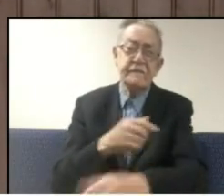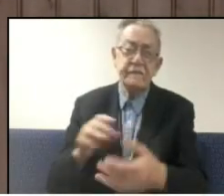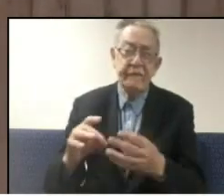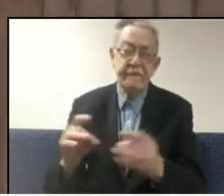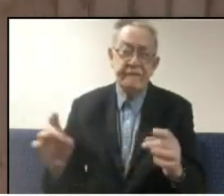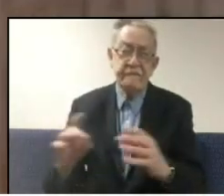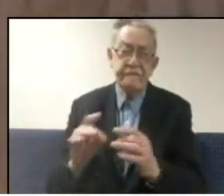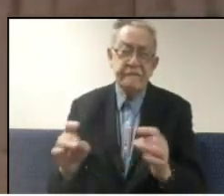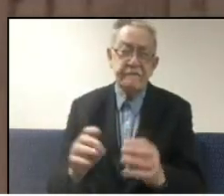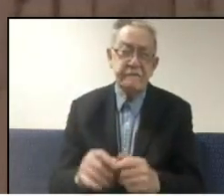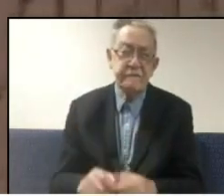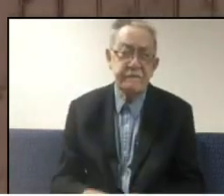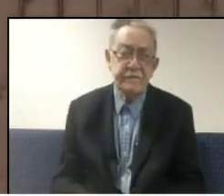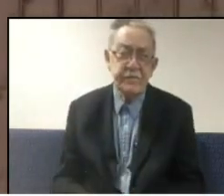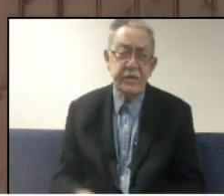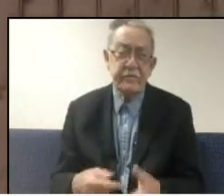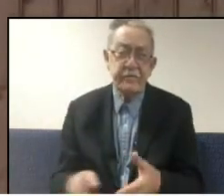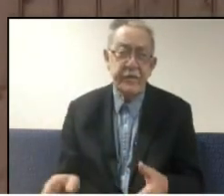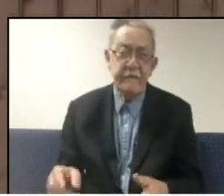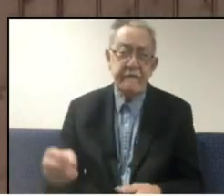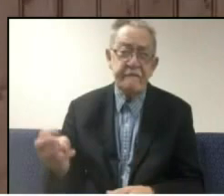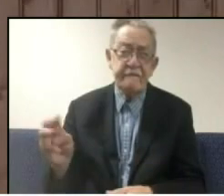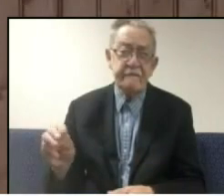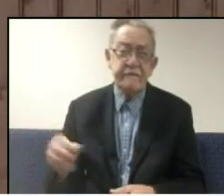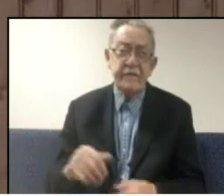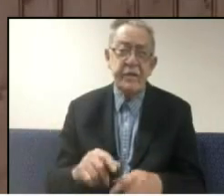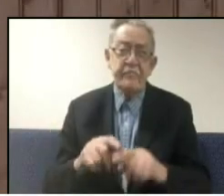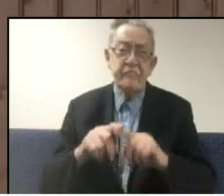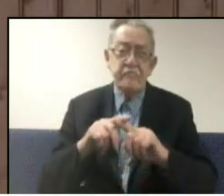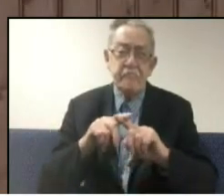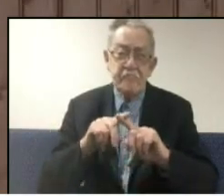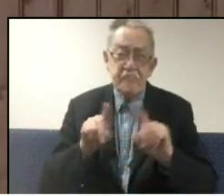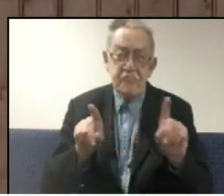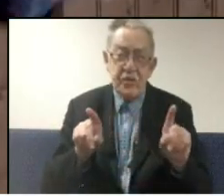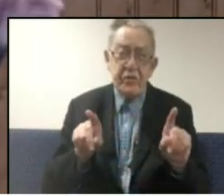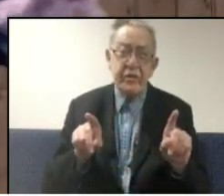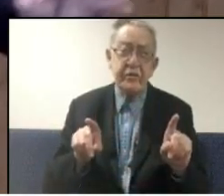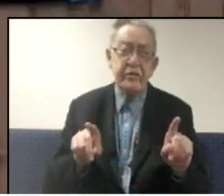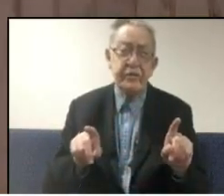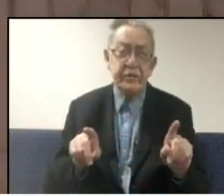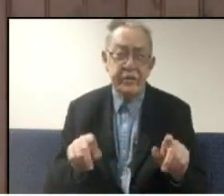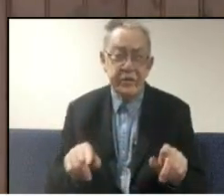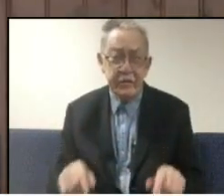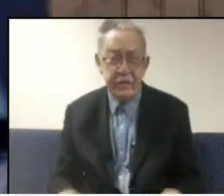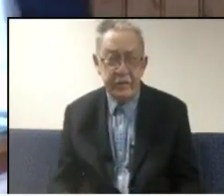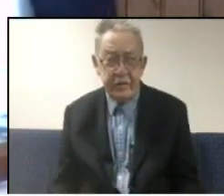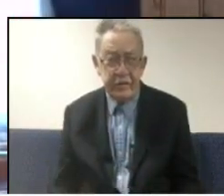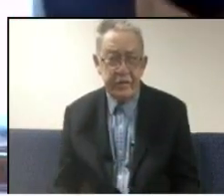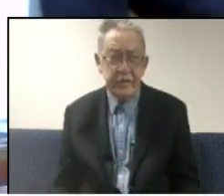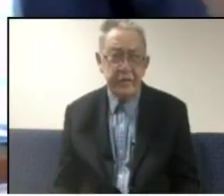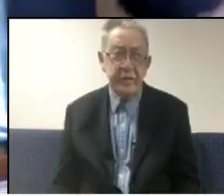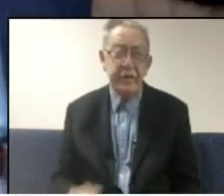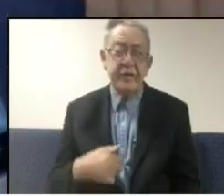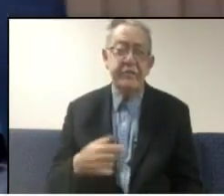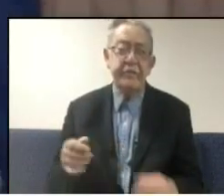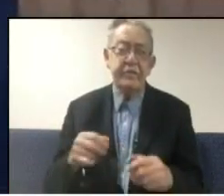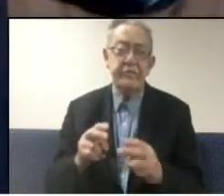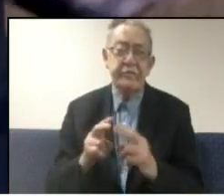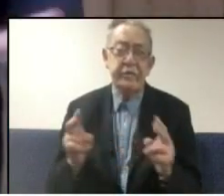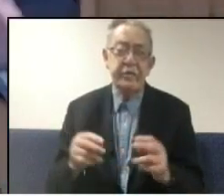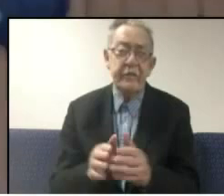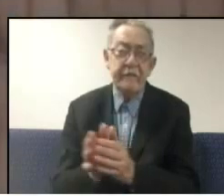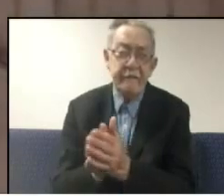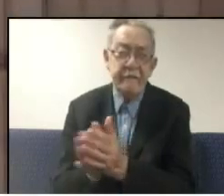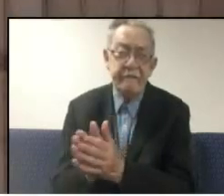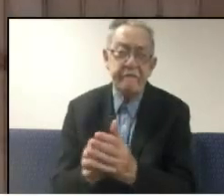verse 15, he says, but I was advancing, I was very successful, I was very zealous, everything was